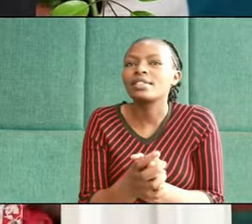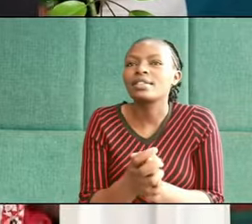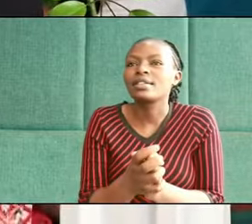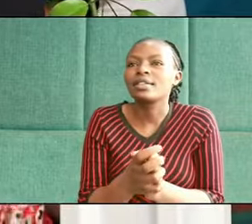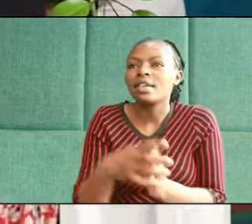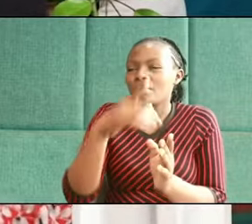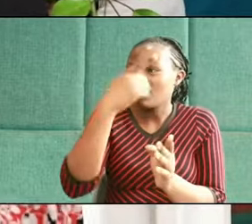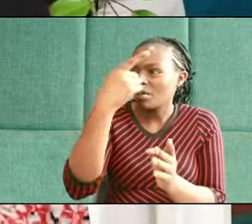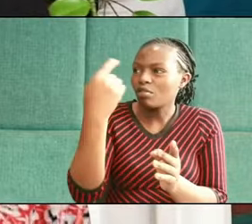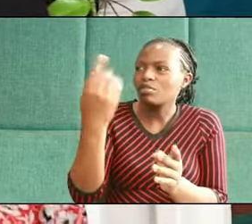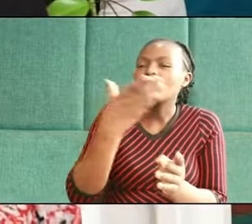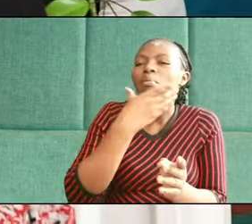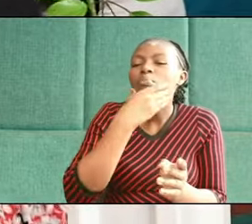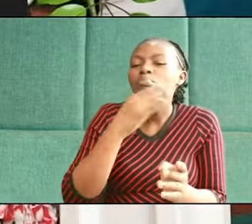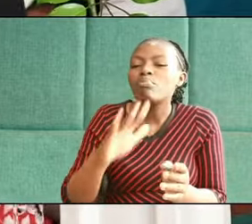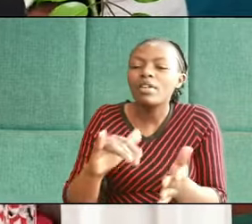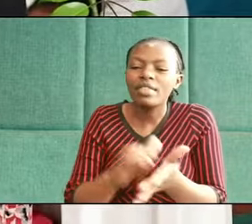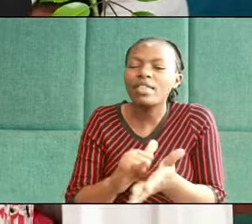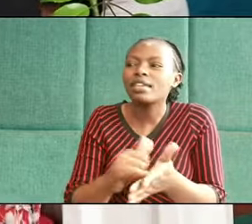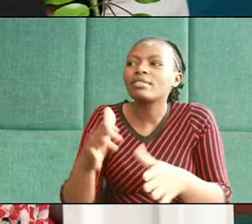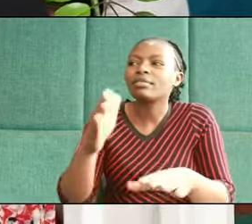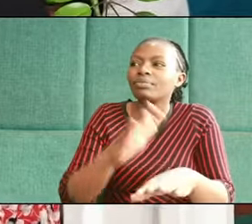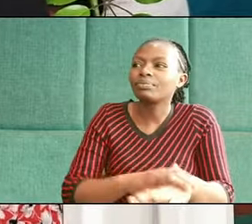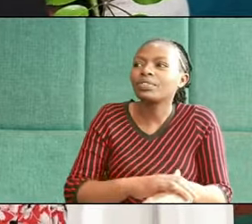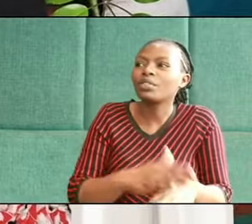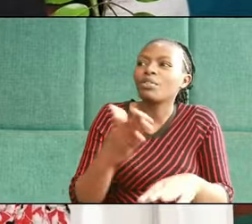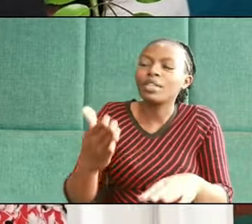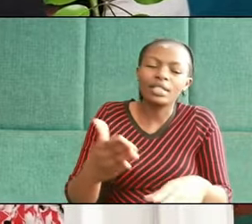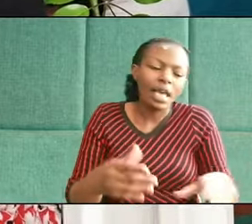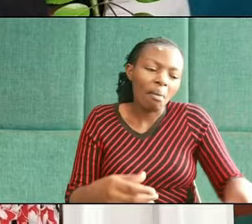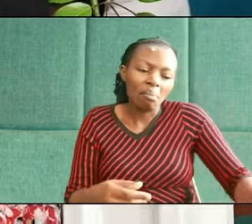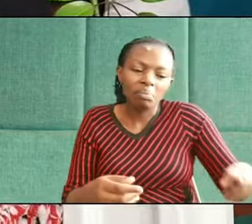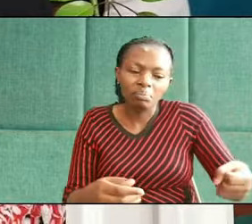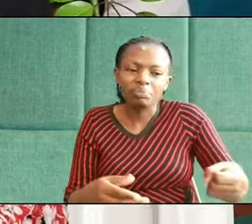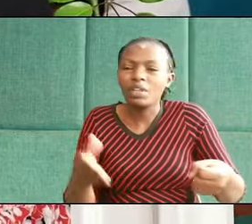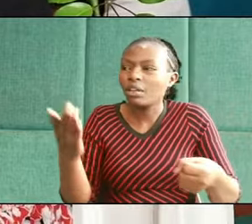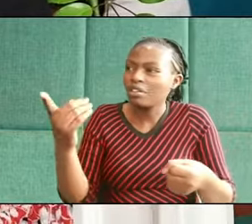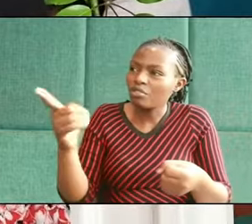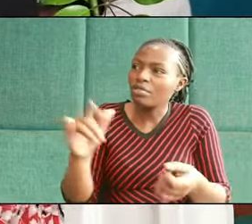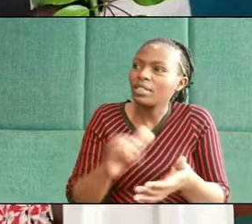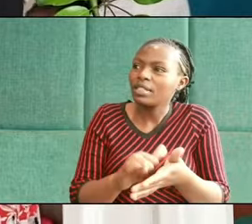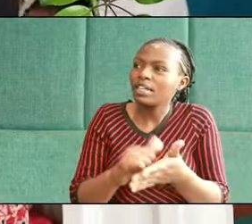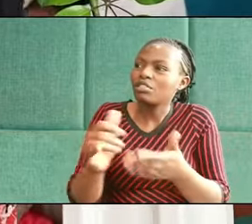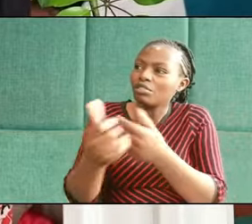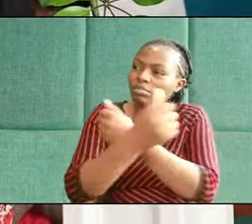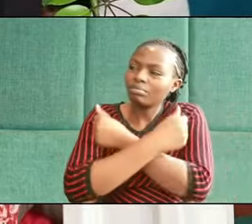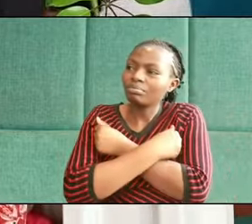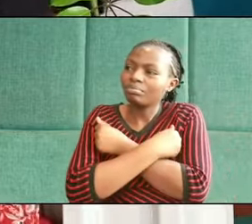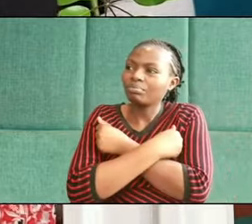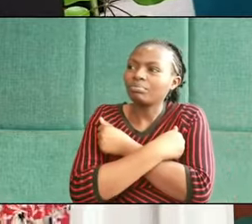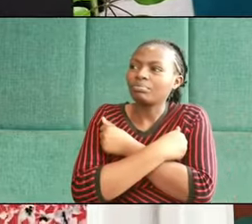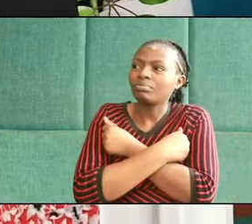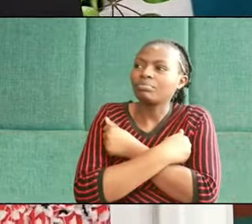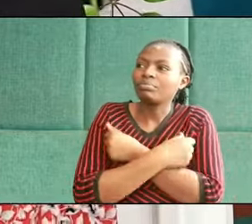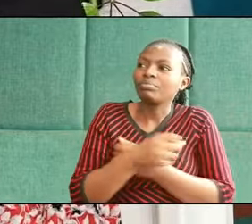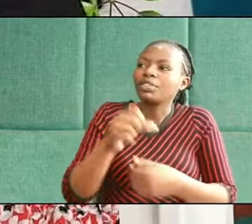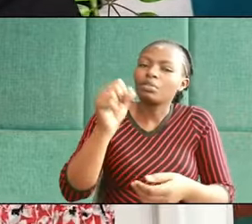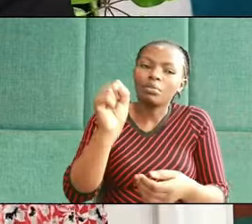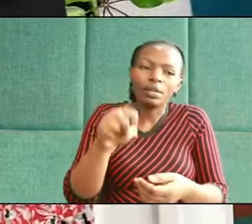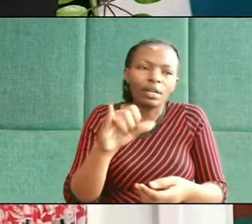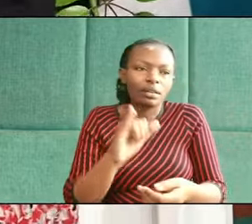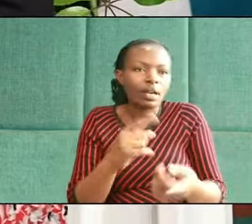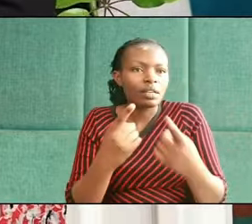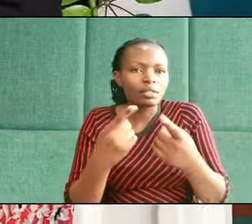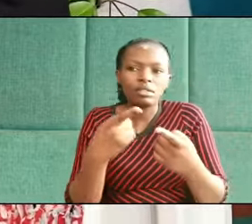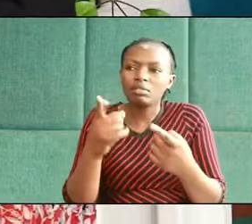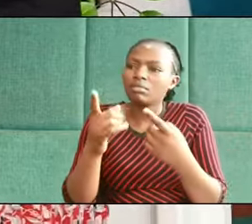you are a good boy, isn't it? Yes. So this is your merit bag? Yes. And you love it? Yes. Now, can I tell you something? Yes. Oh,